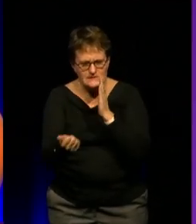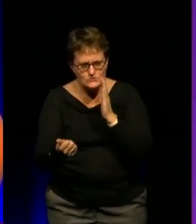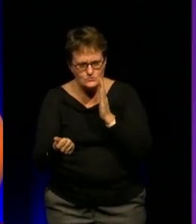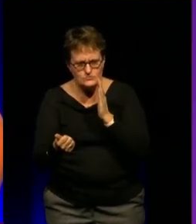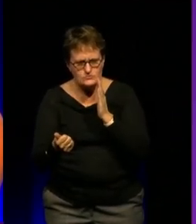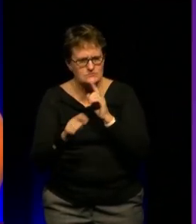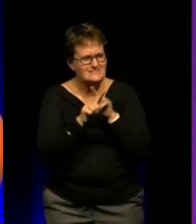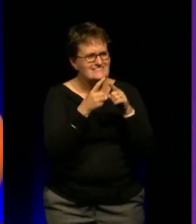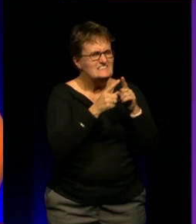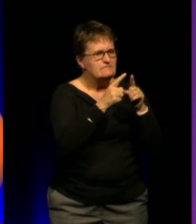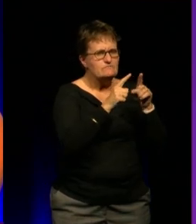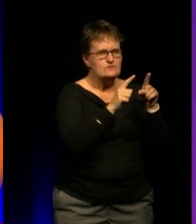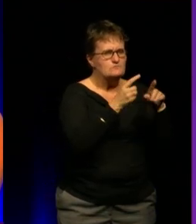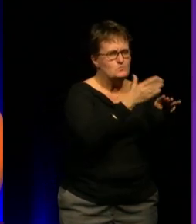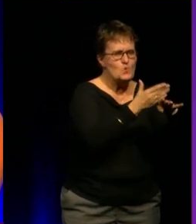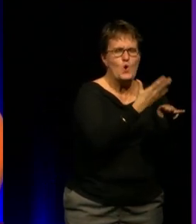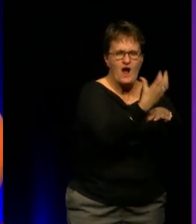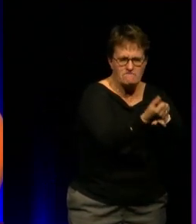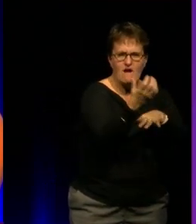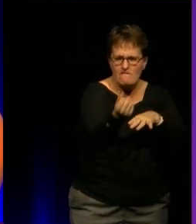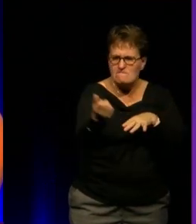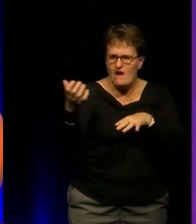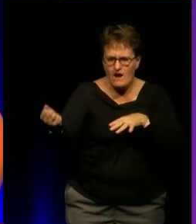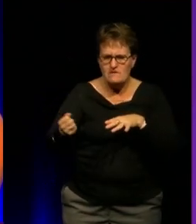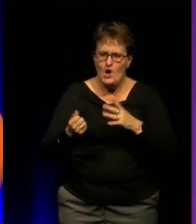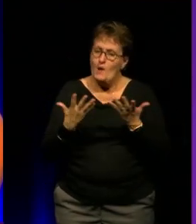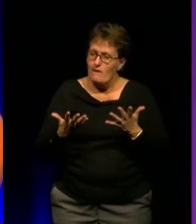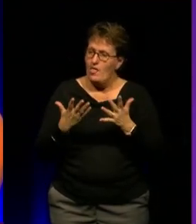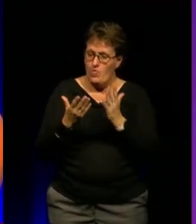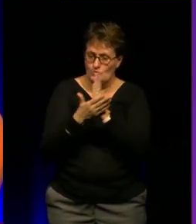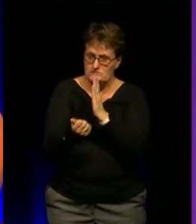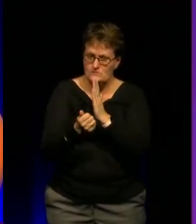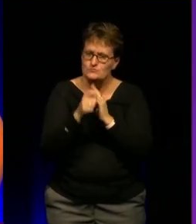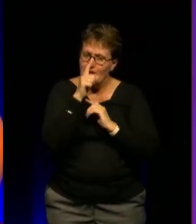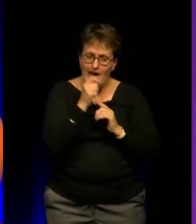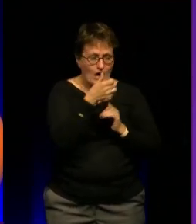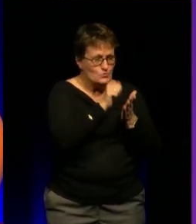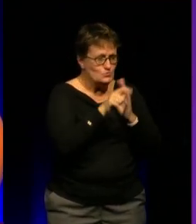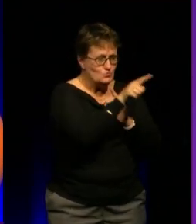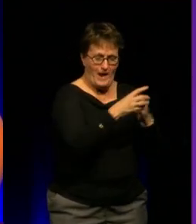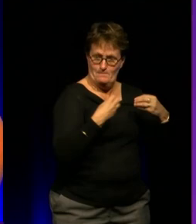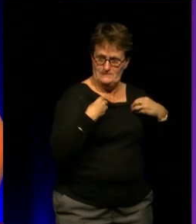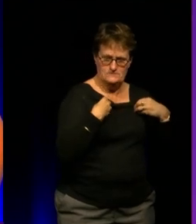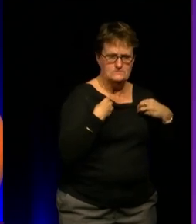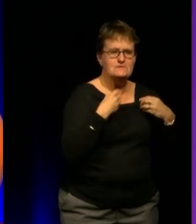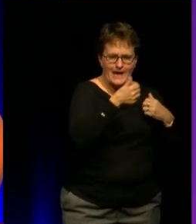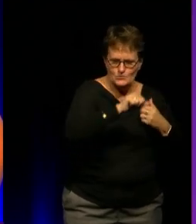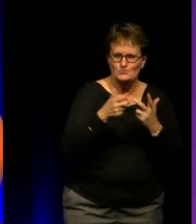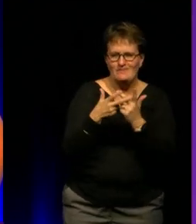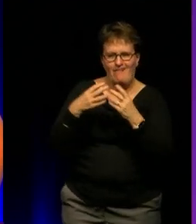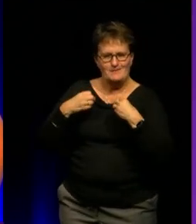industry kind of thinks it's unique, most of those skills are actually pretty transferable. So Paul Darrizet's experience